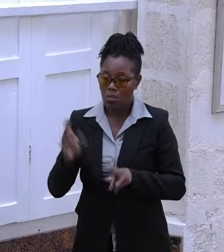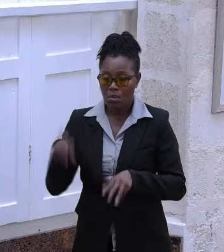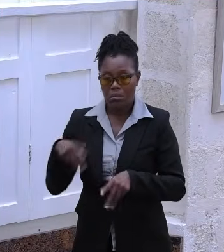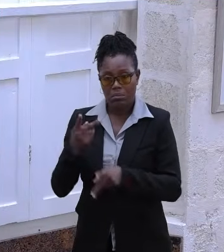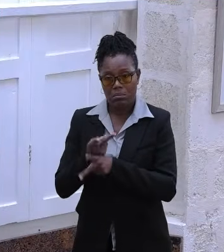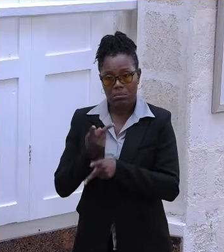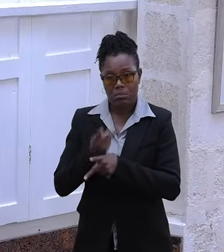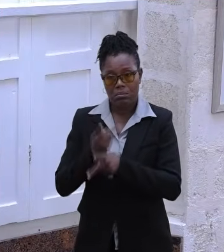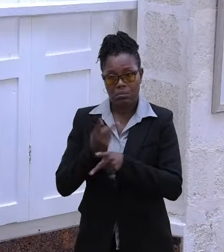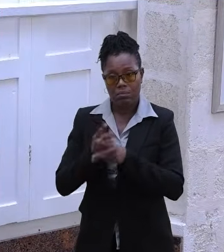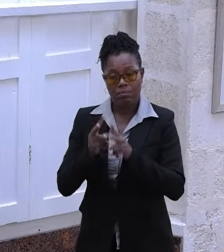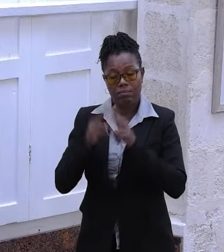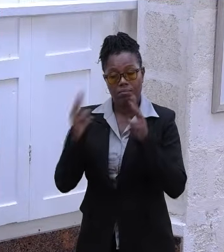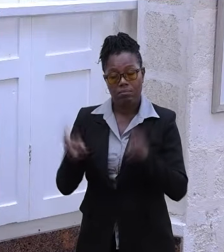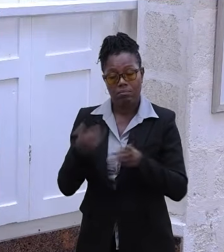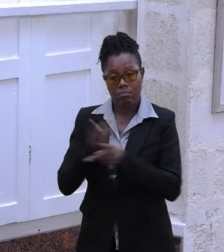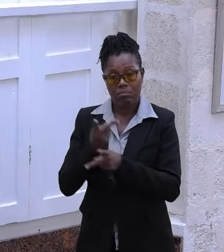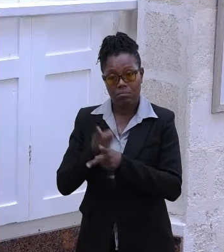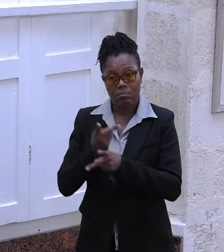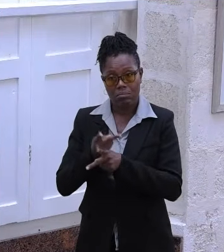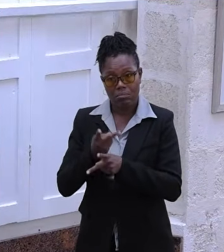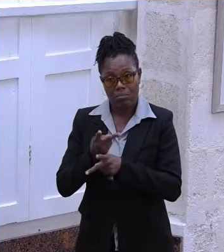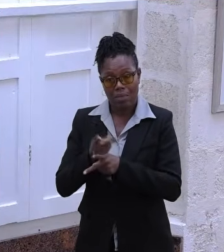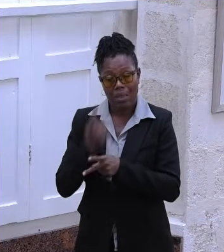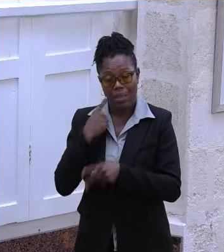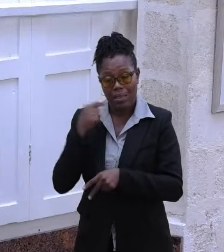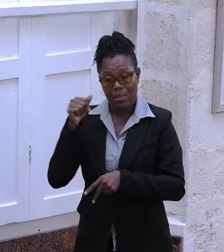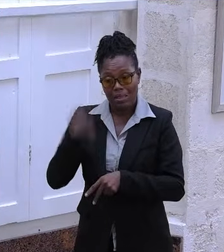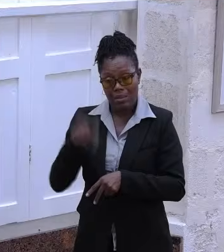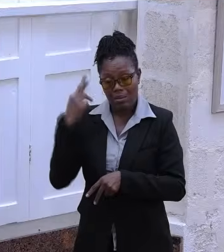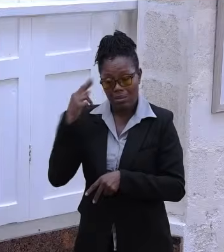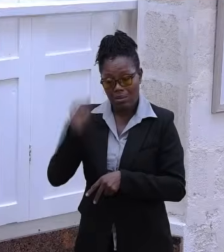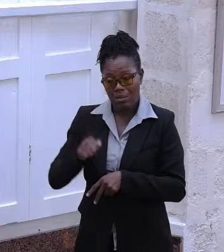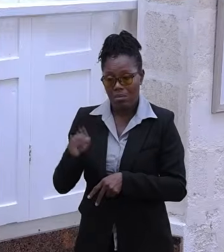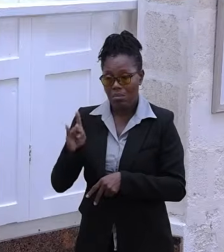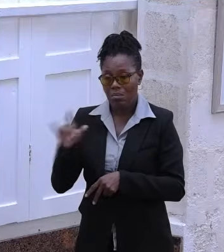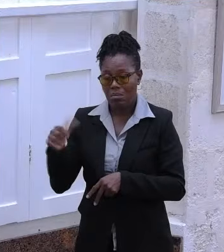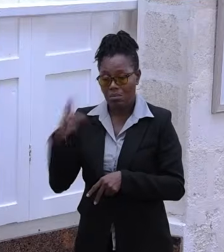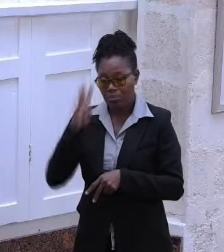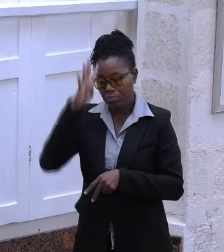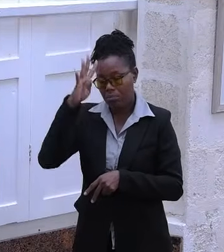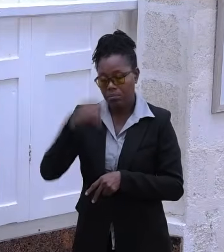careful. And I think that this is a weakness that this bill is creating. Thank you.